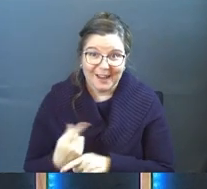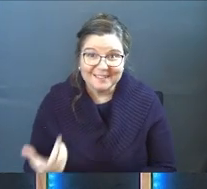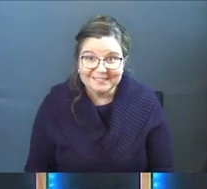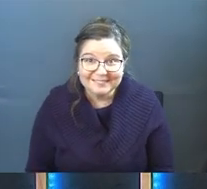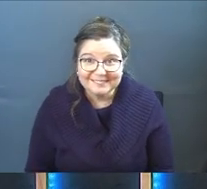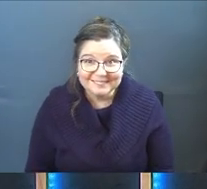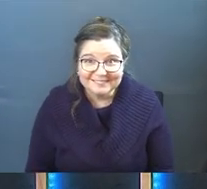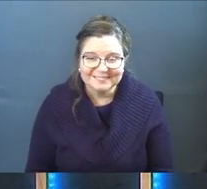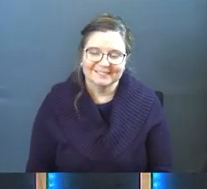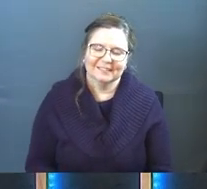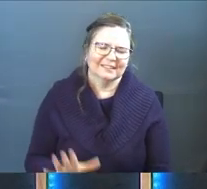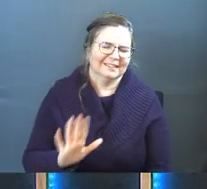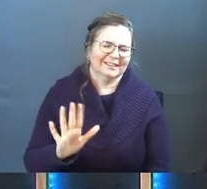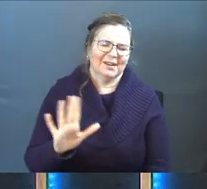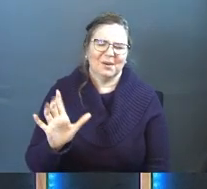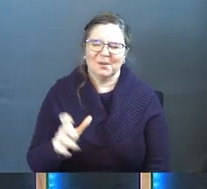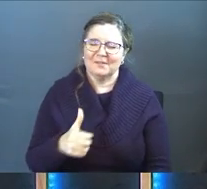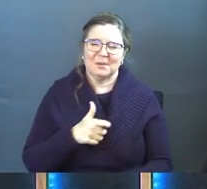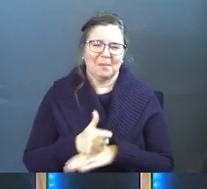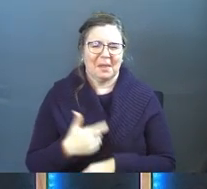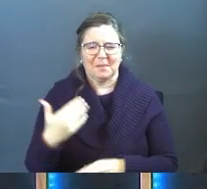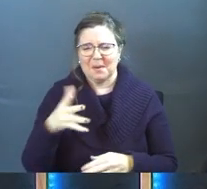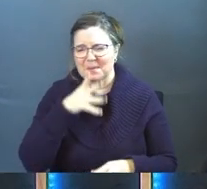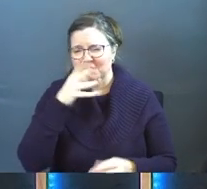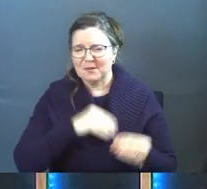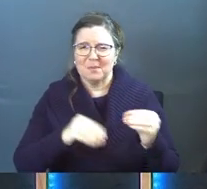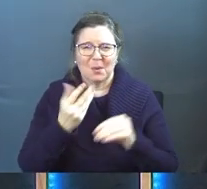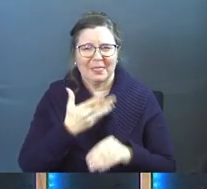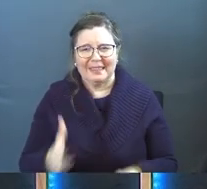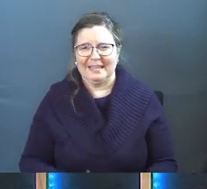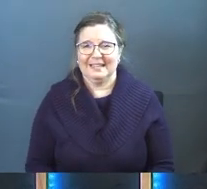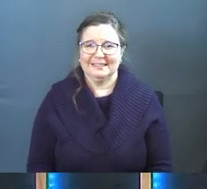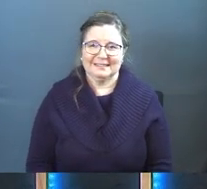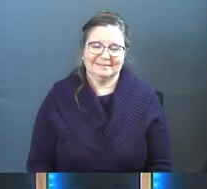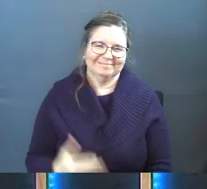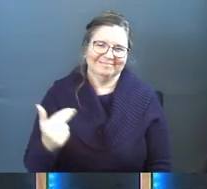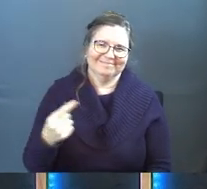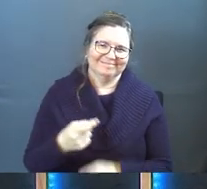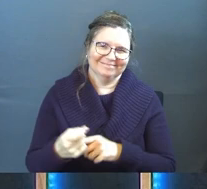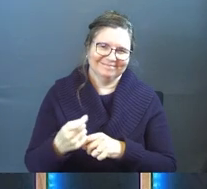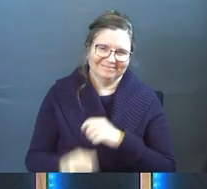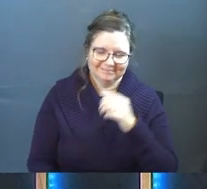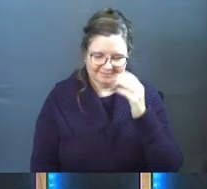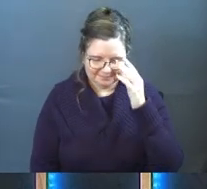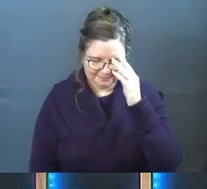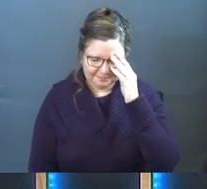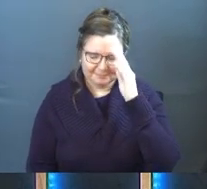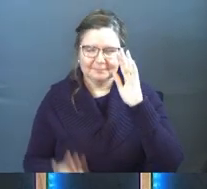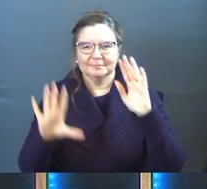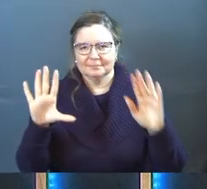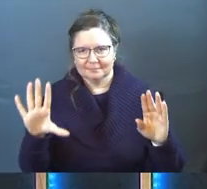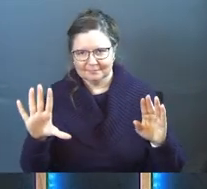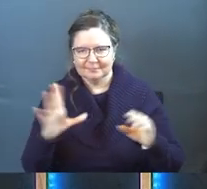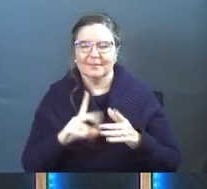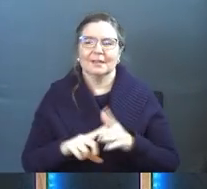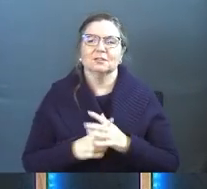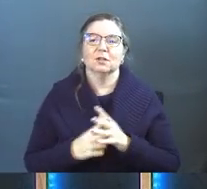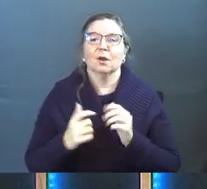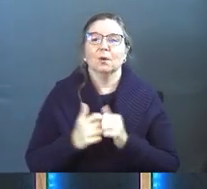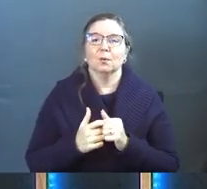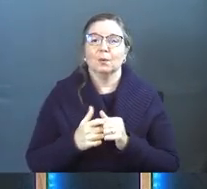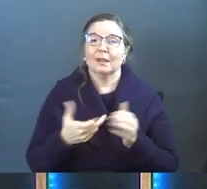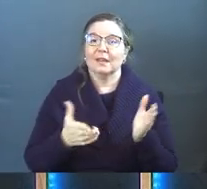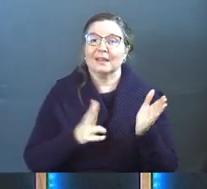amen? Oh, we got to blame our parents for more things. Okay, so let's start out